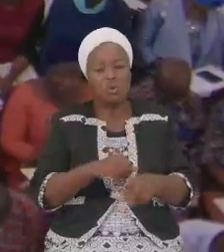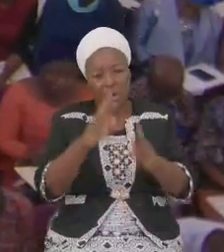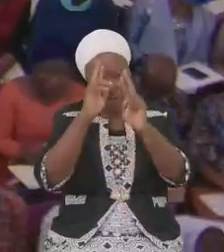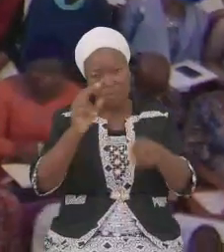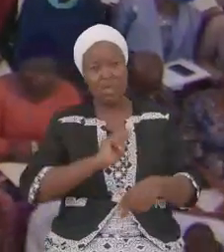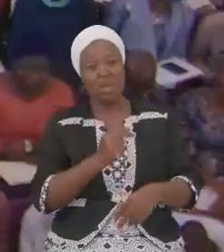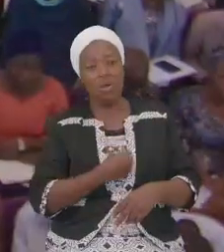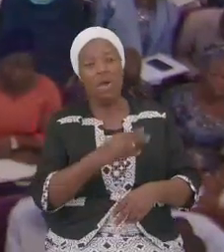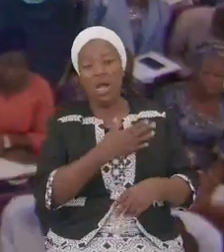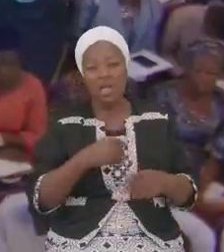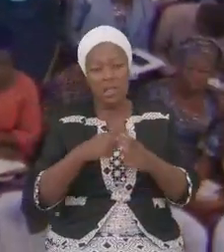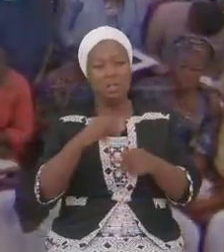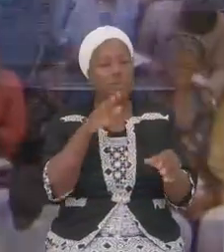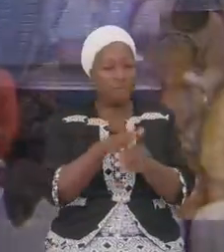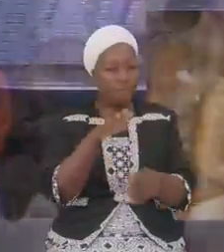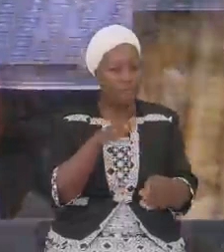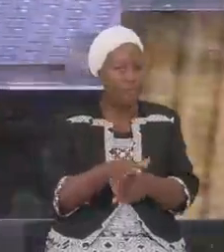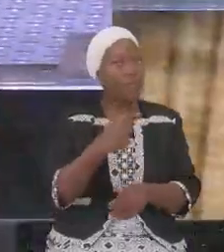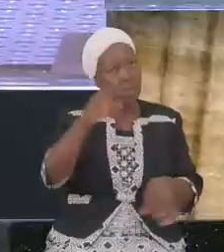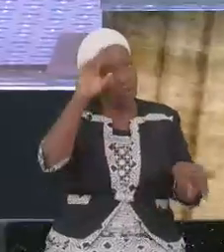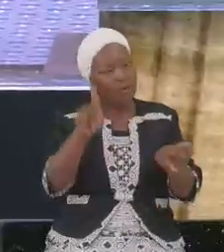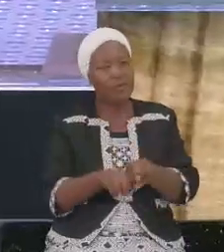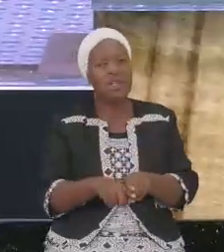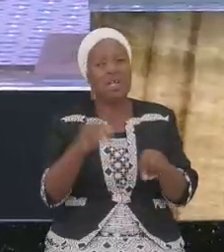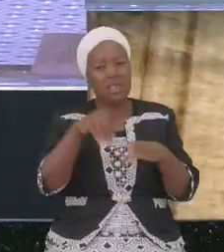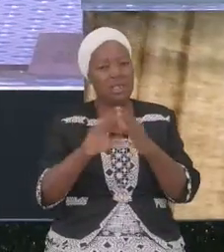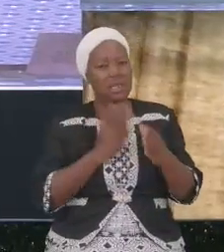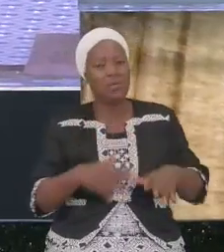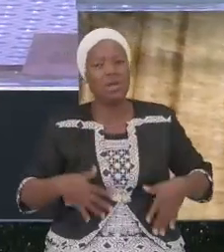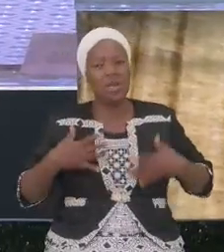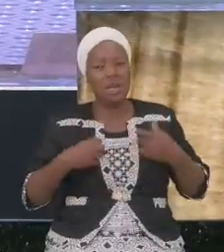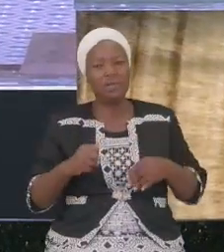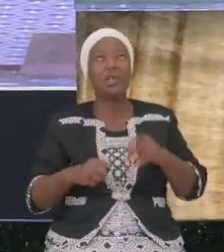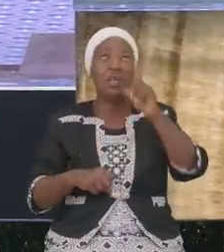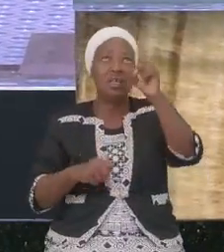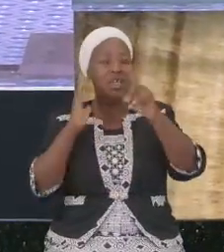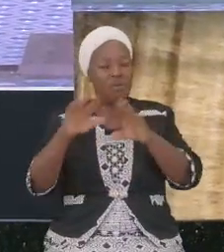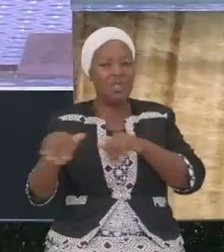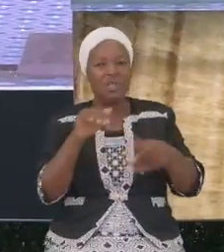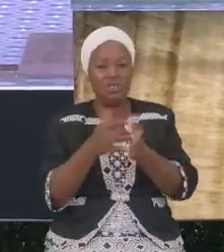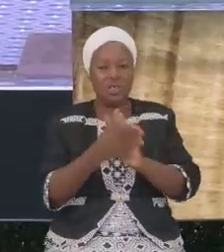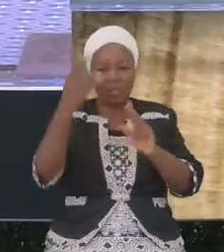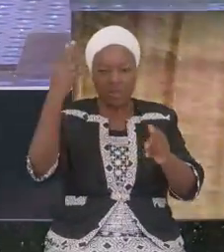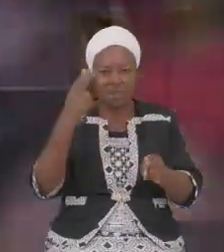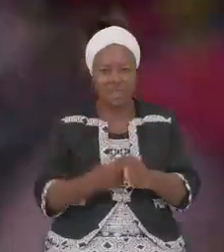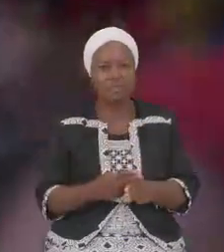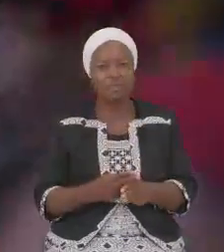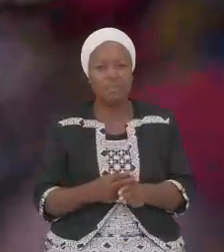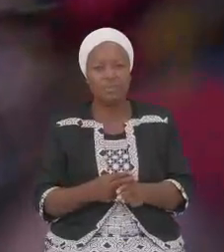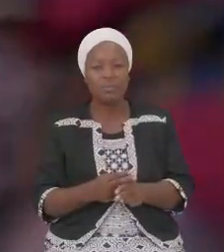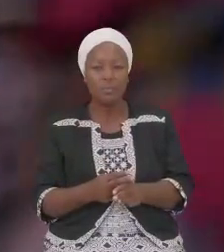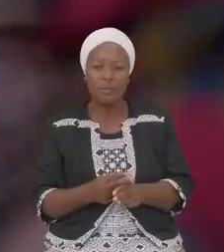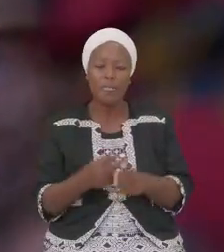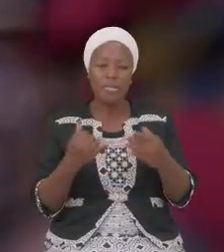us, and he will fulfill the covenant in our life. He will, in Jesus' name. And